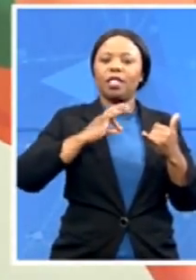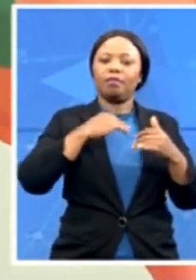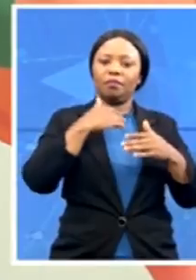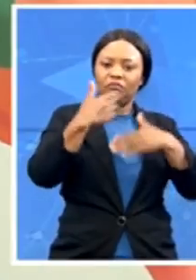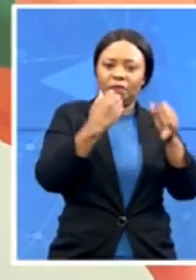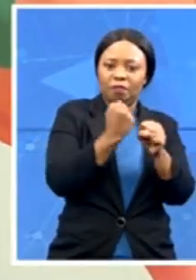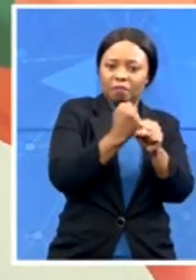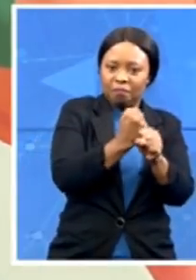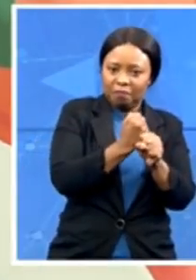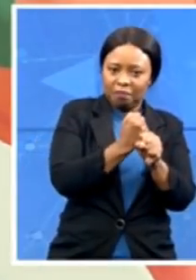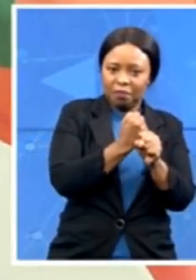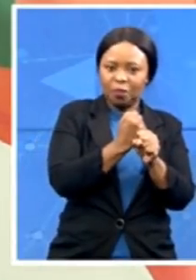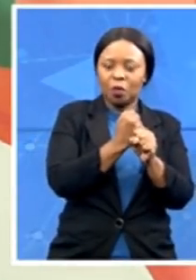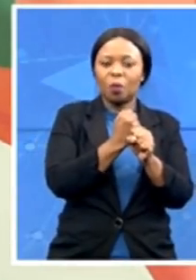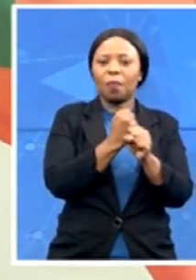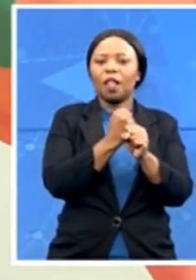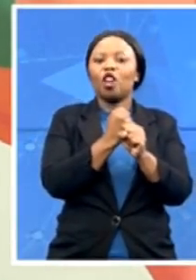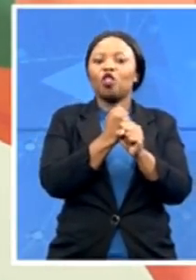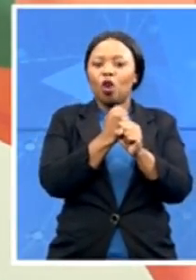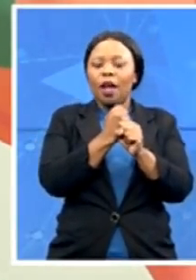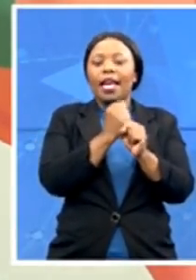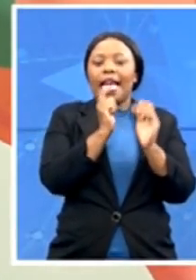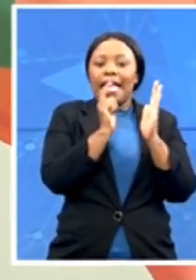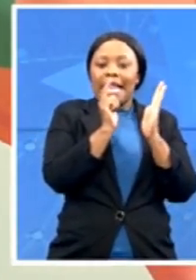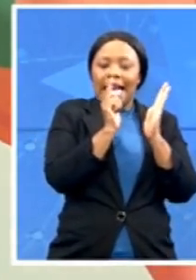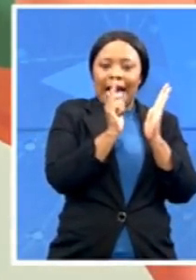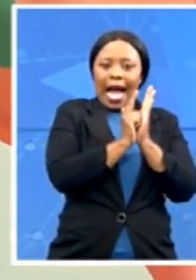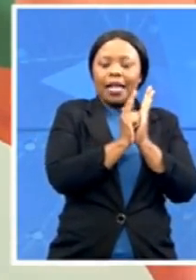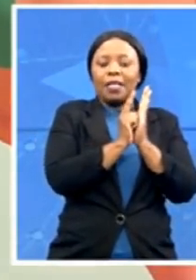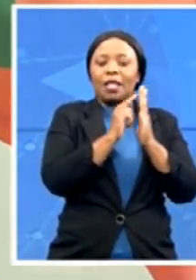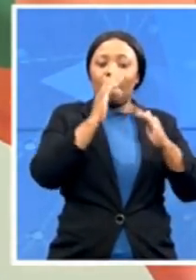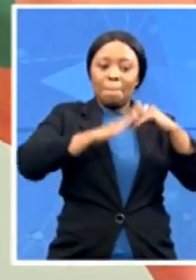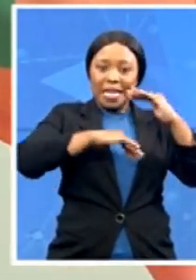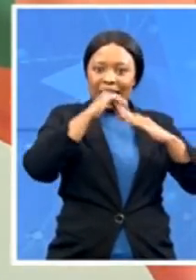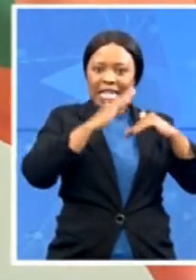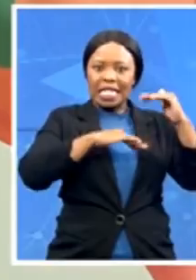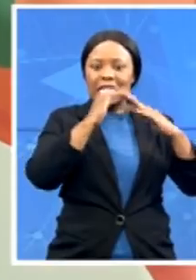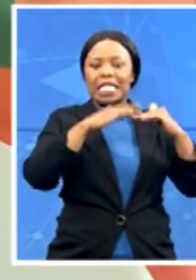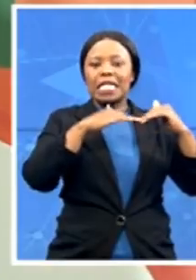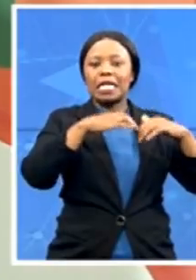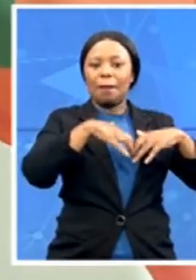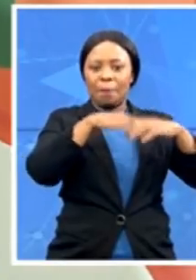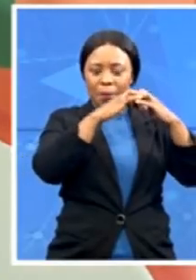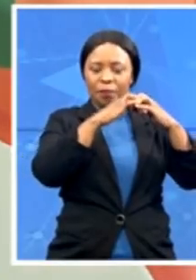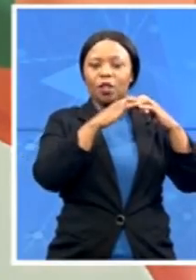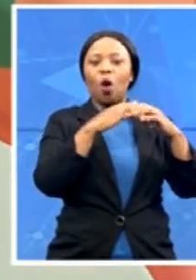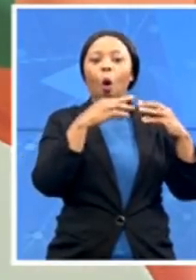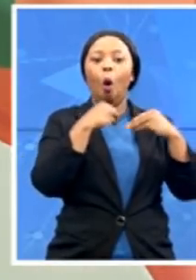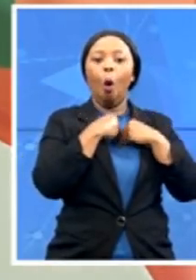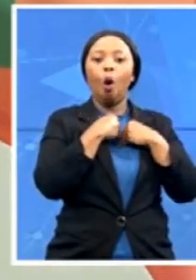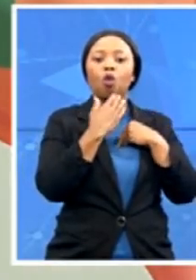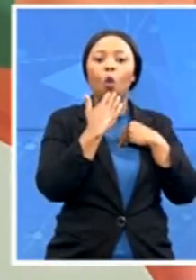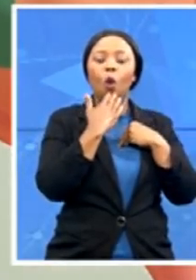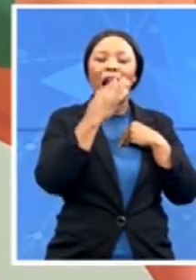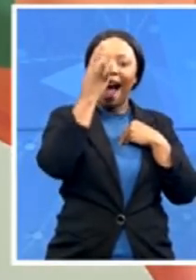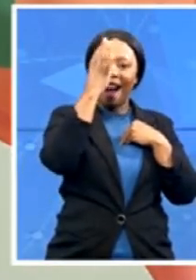illegal occupation of buildings owned by local government must stop. This